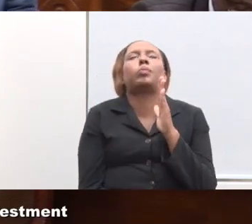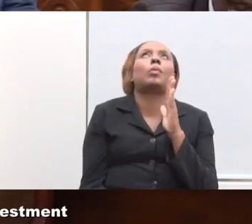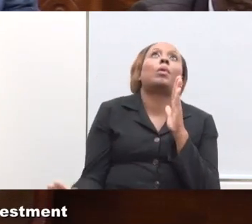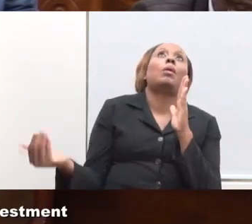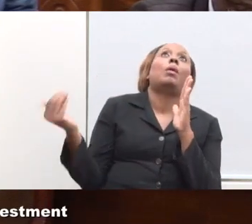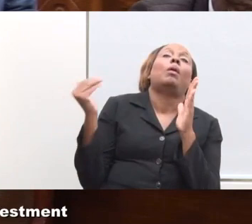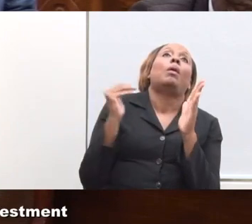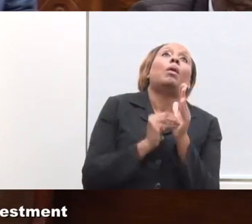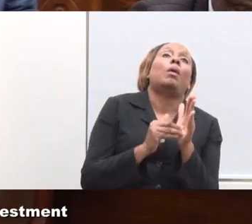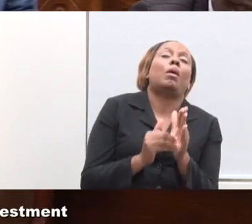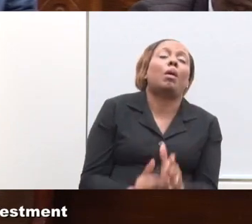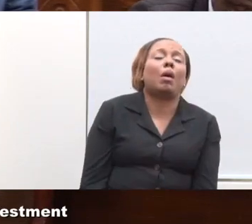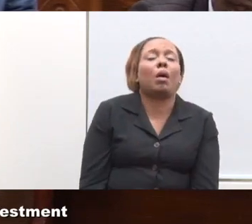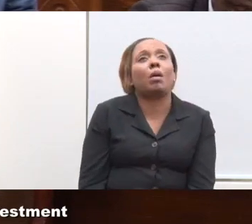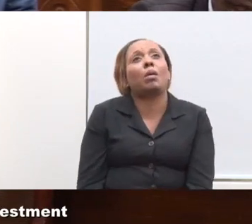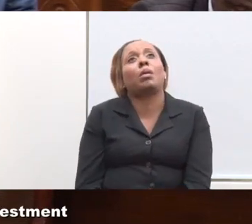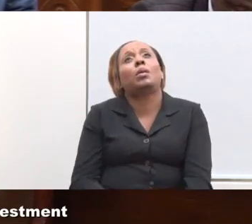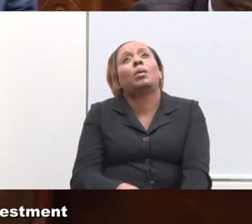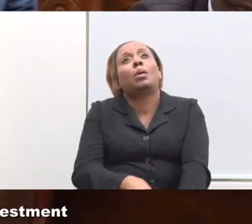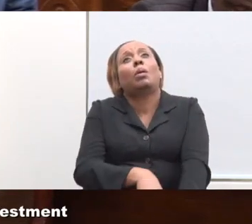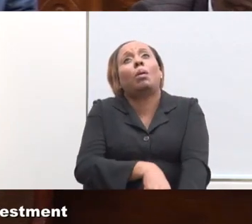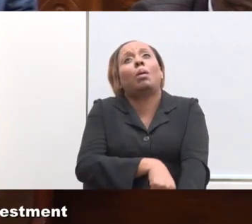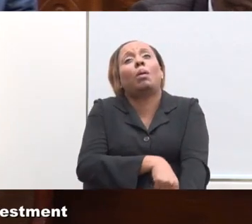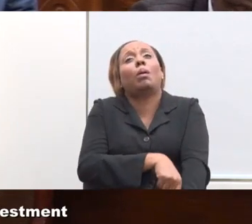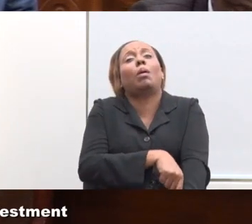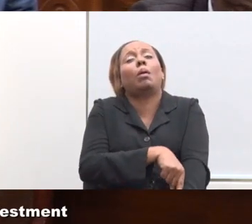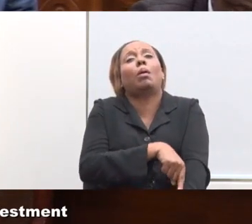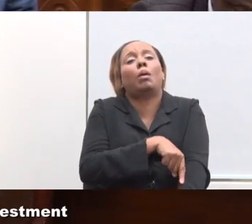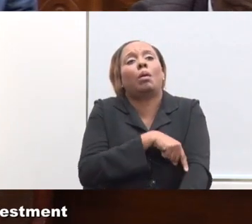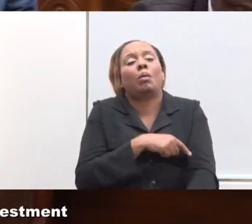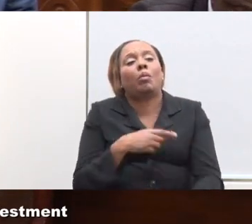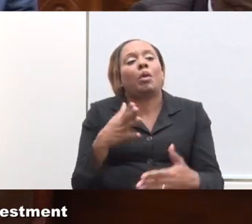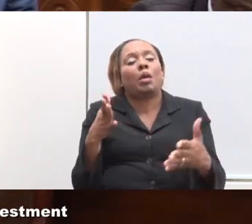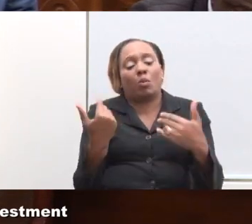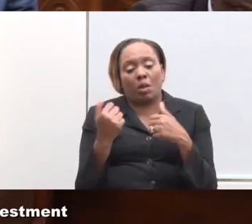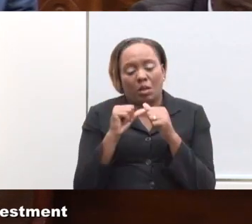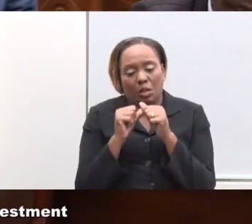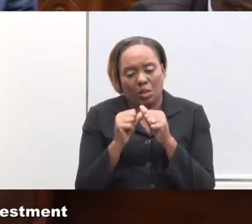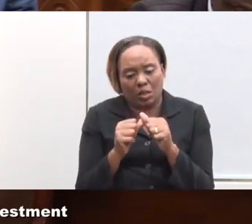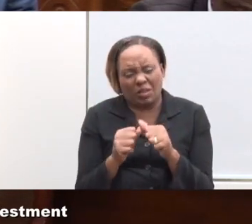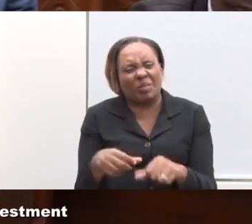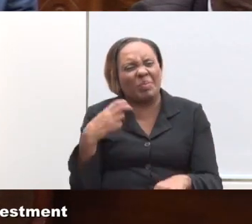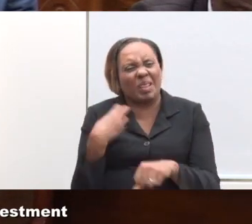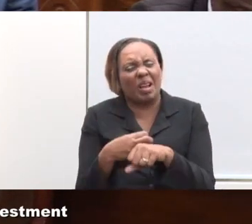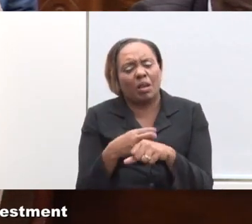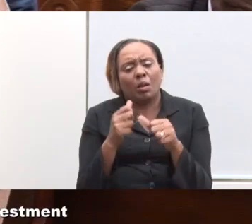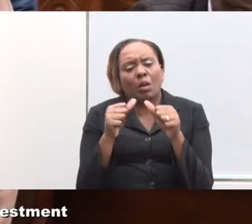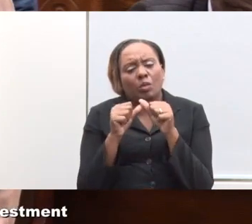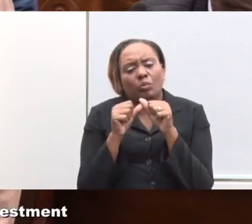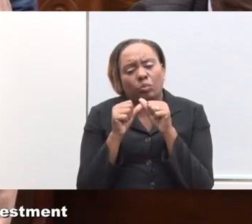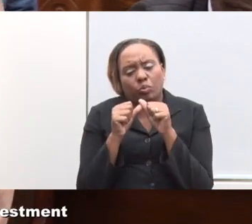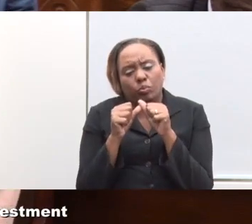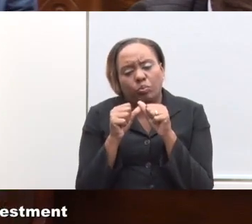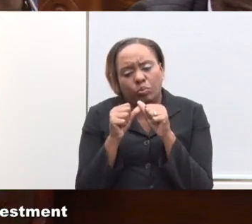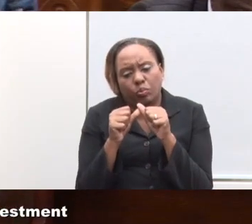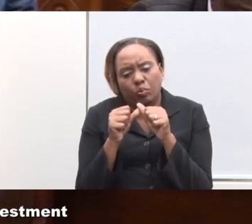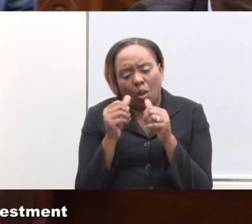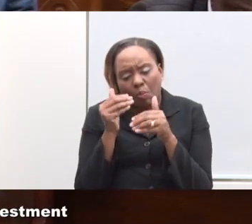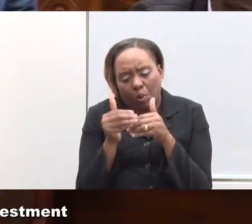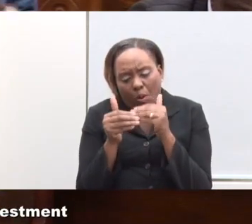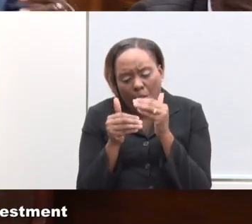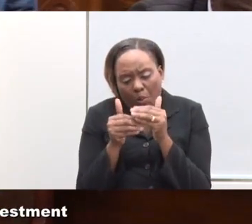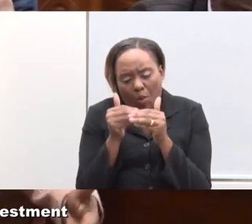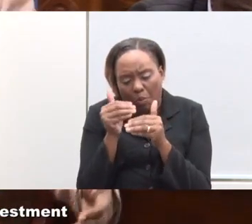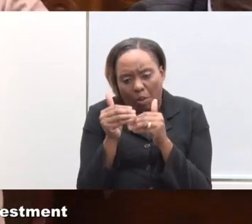to take that much longer from a dead start than it takes from an enterprise that already knows its